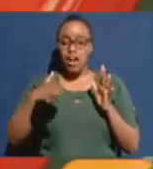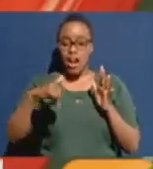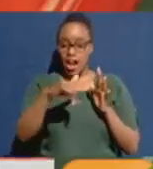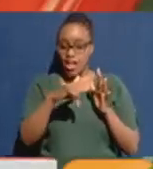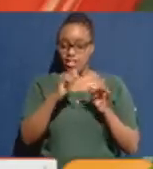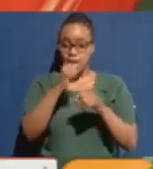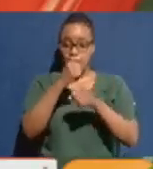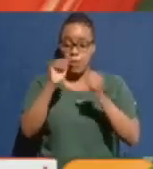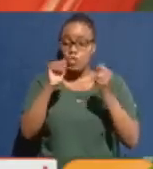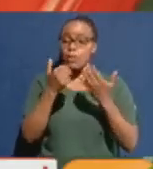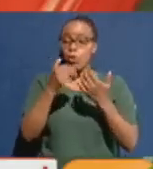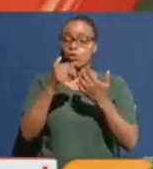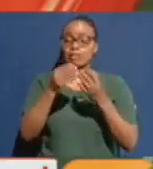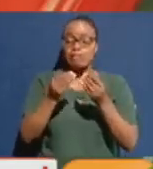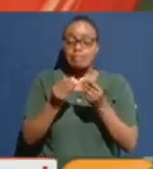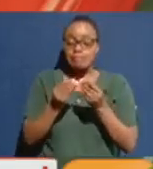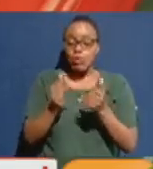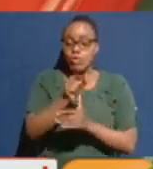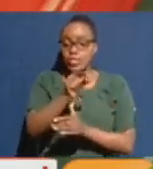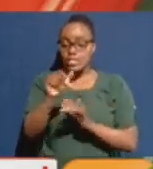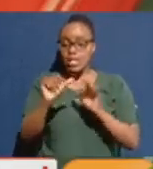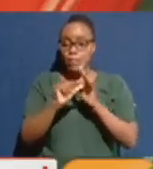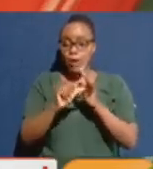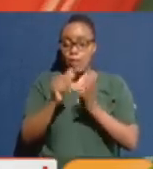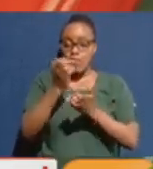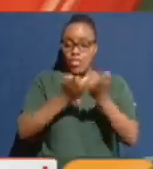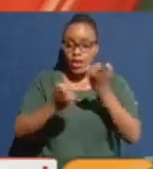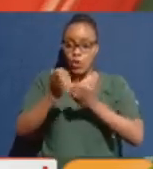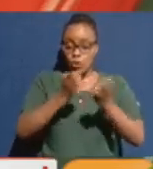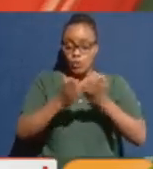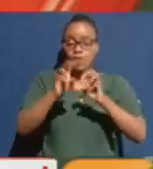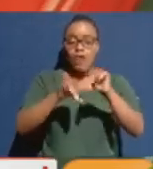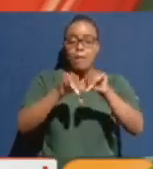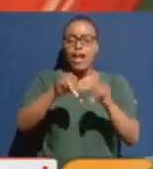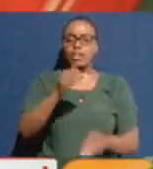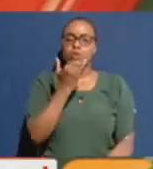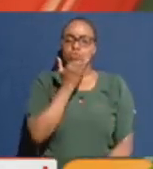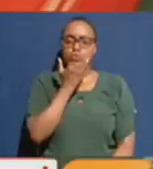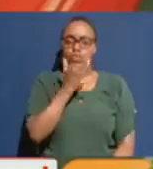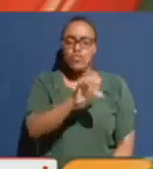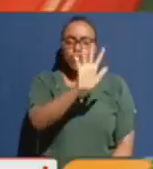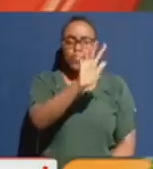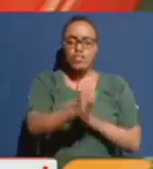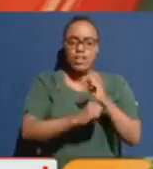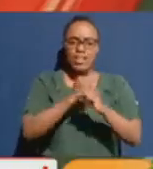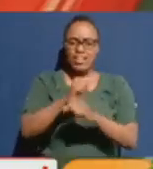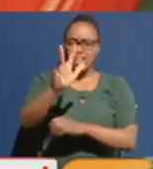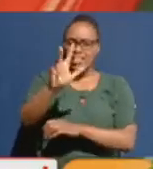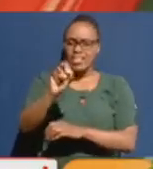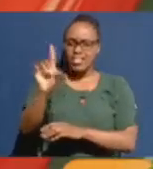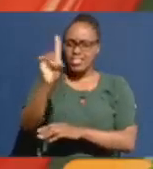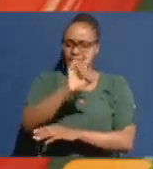clean the mess, the economic mismanagement of 5 years in 30 days.